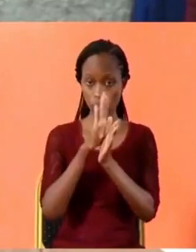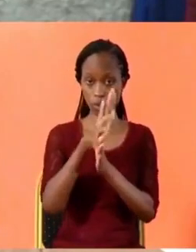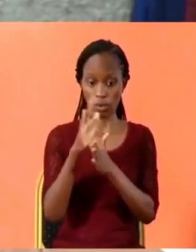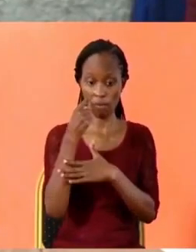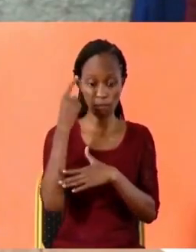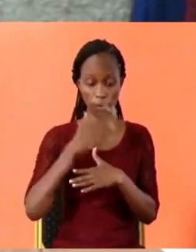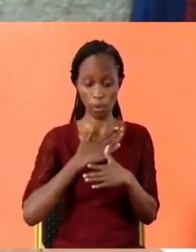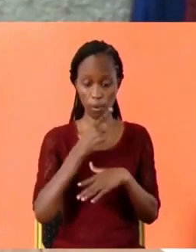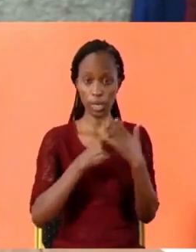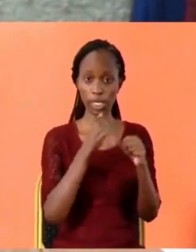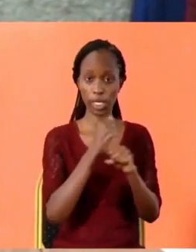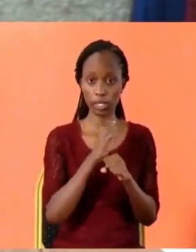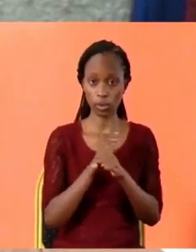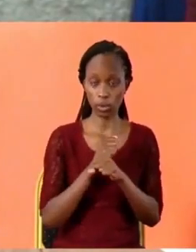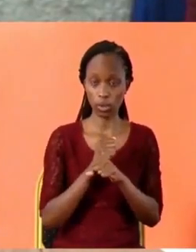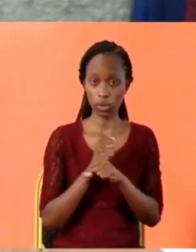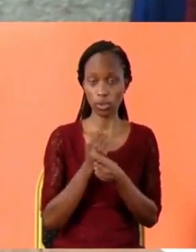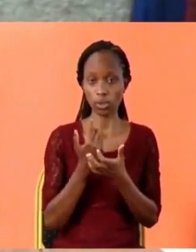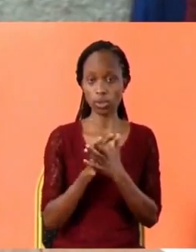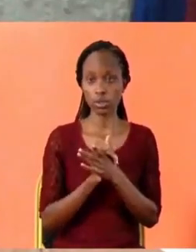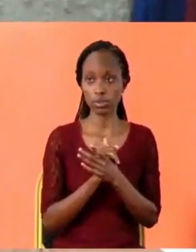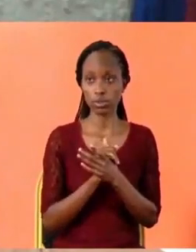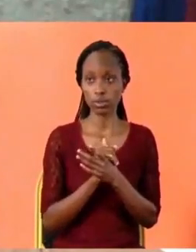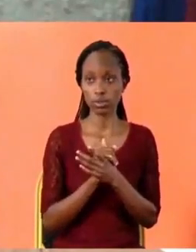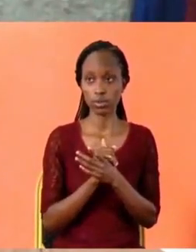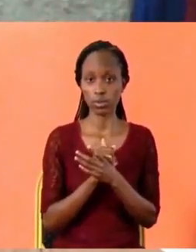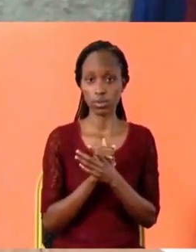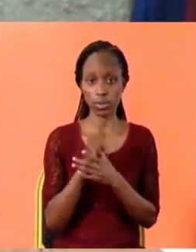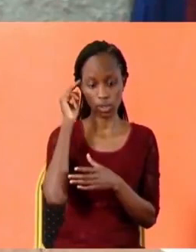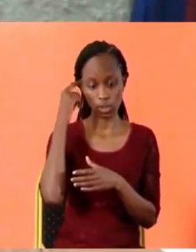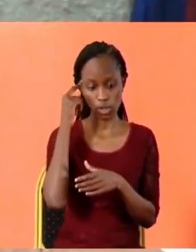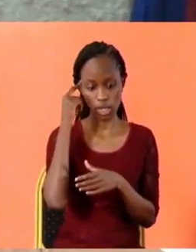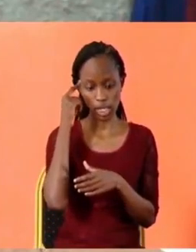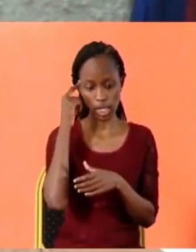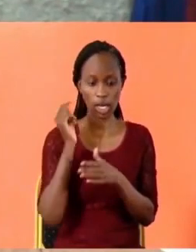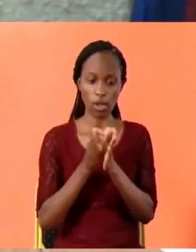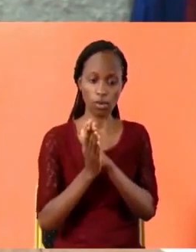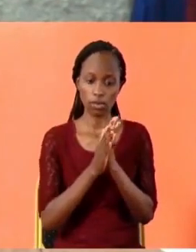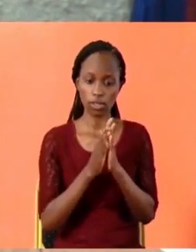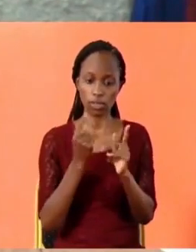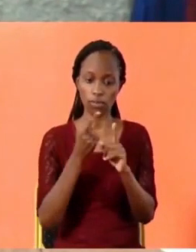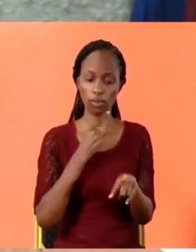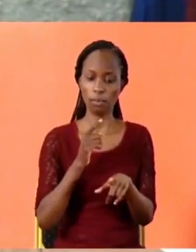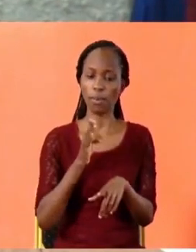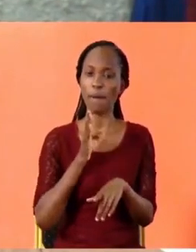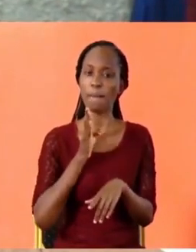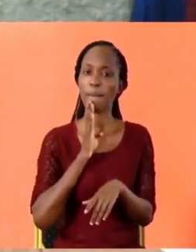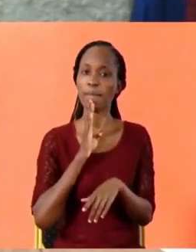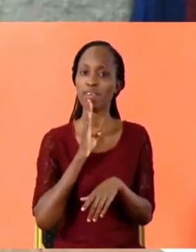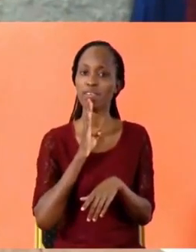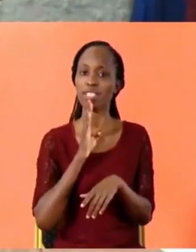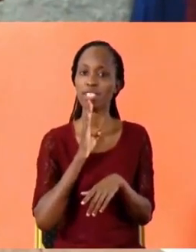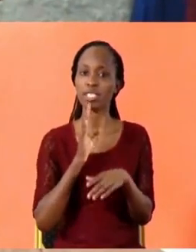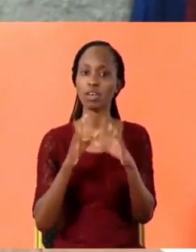normally take as an editor is to look at it from a breakfast conversation. So when I'm writing my story, I think about the